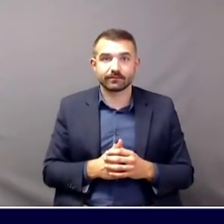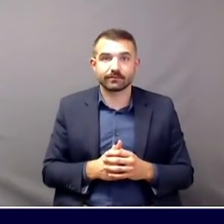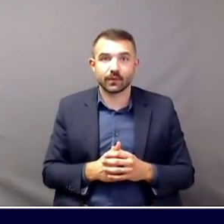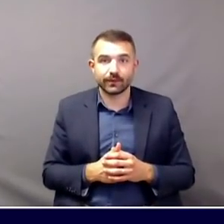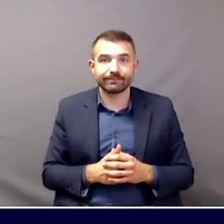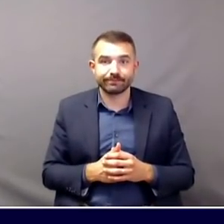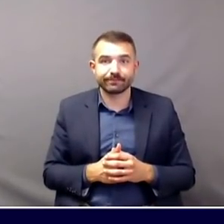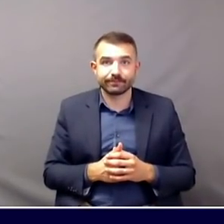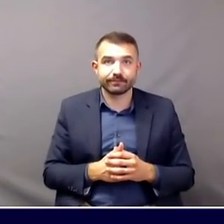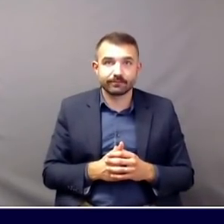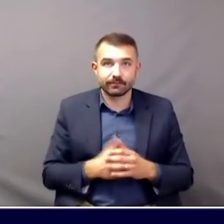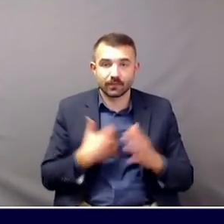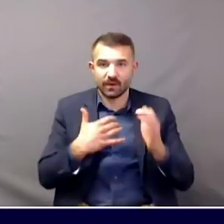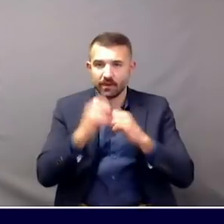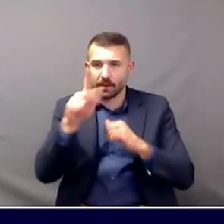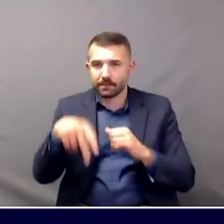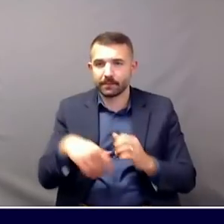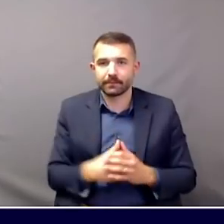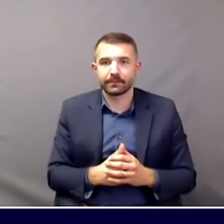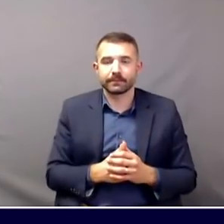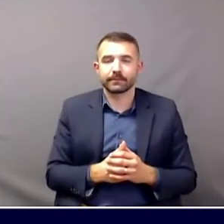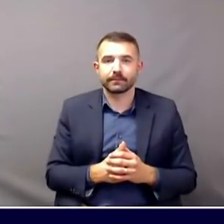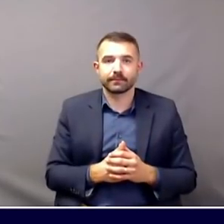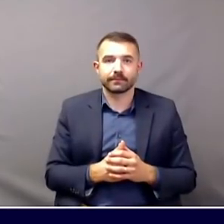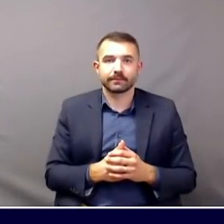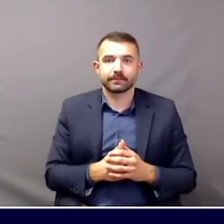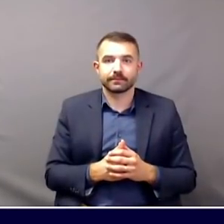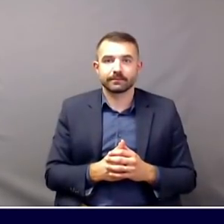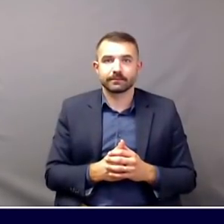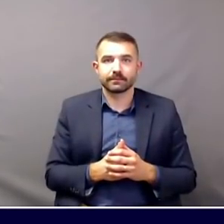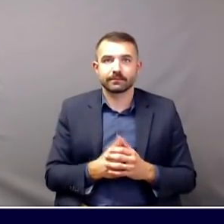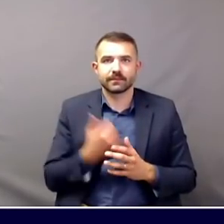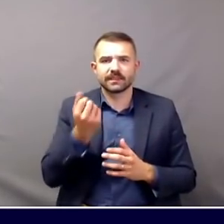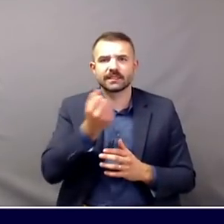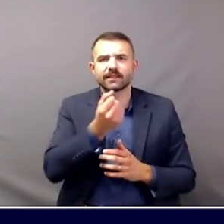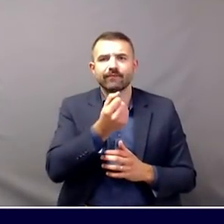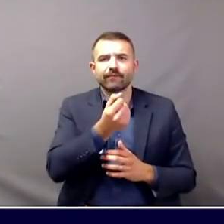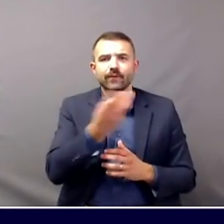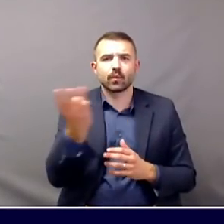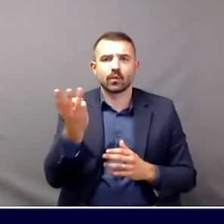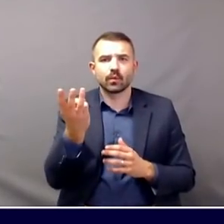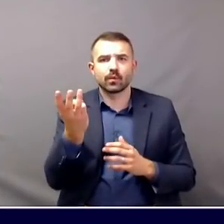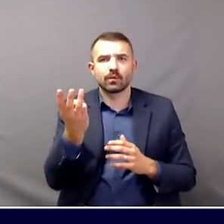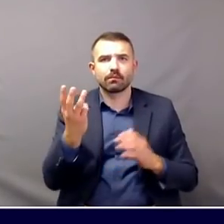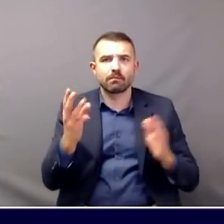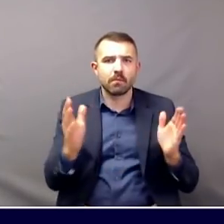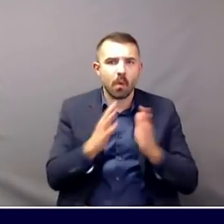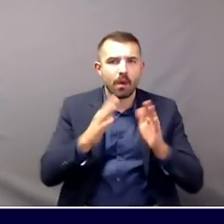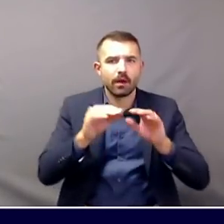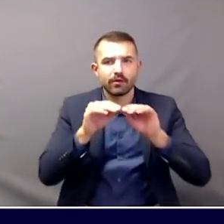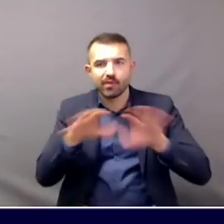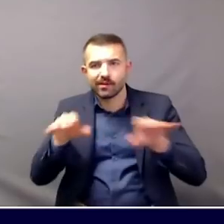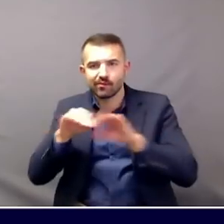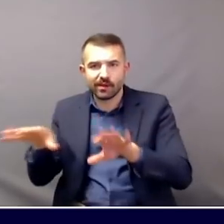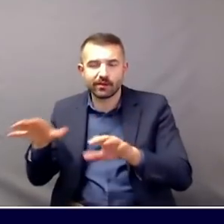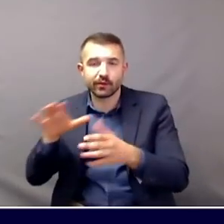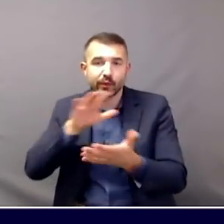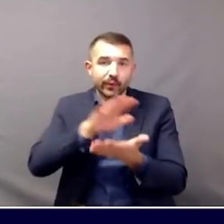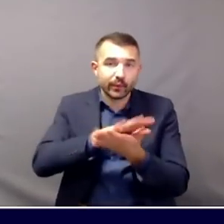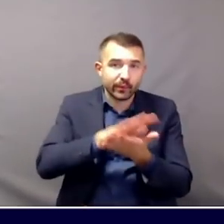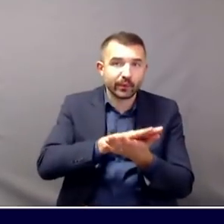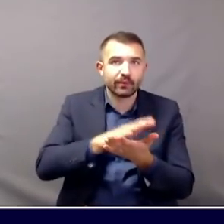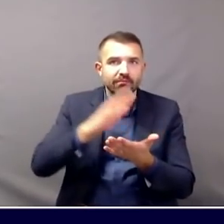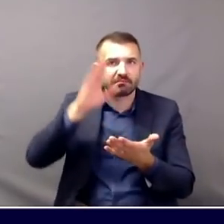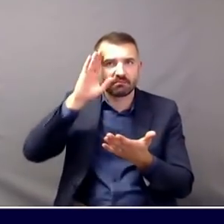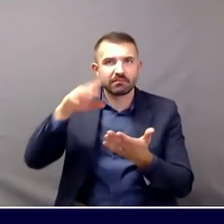could, for the most part, although there have been isolated cases and some small outbreaks in schools since they opened in September, we